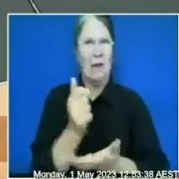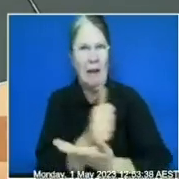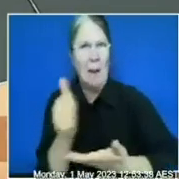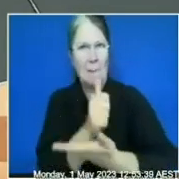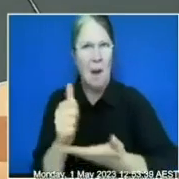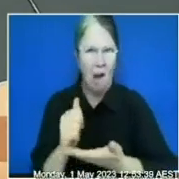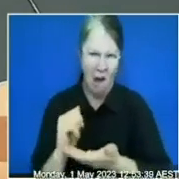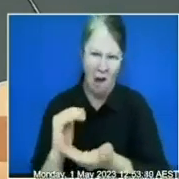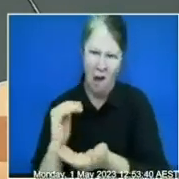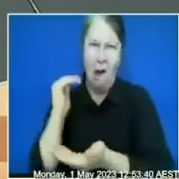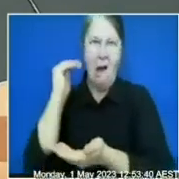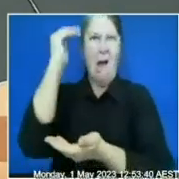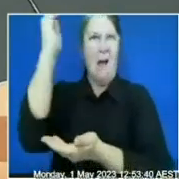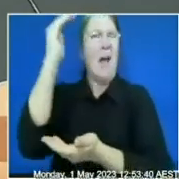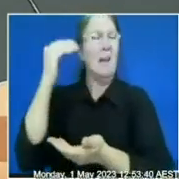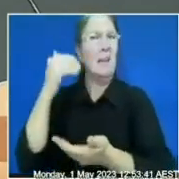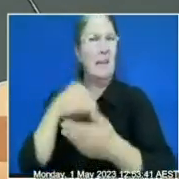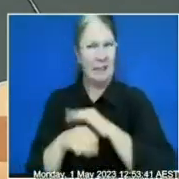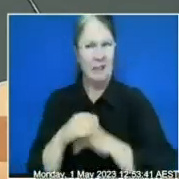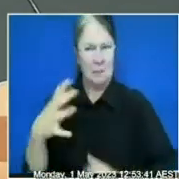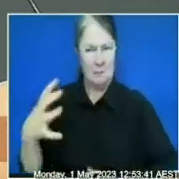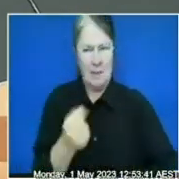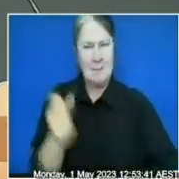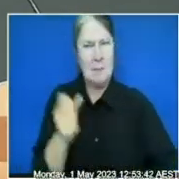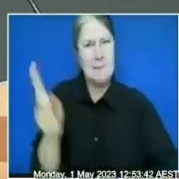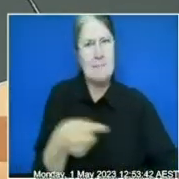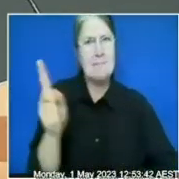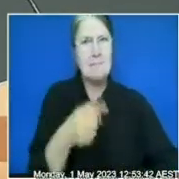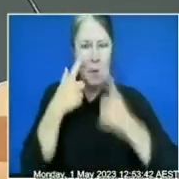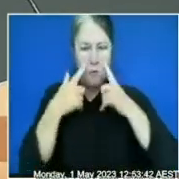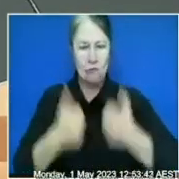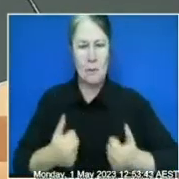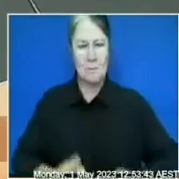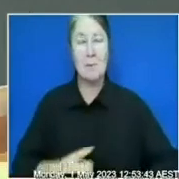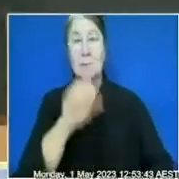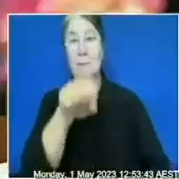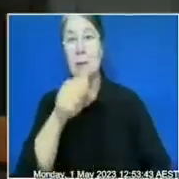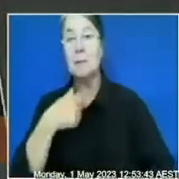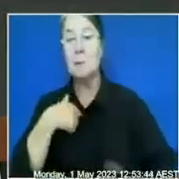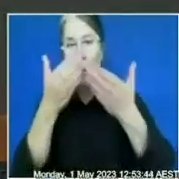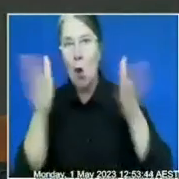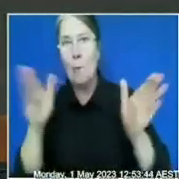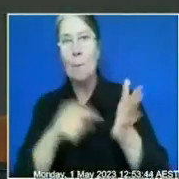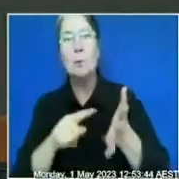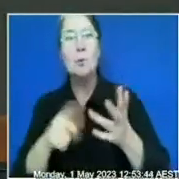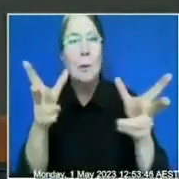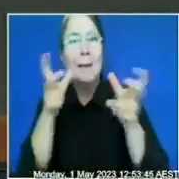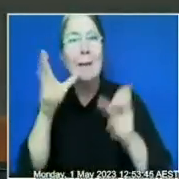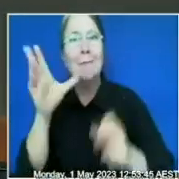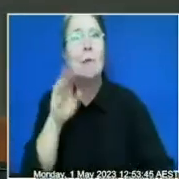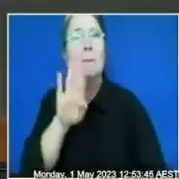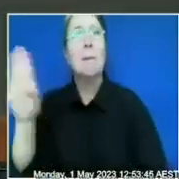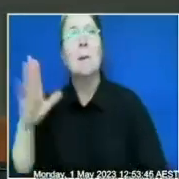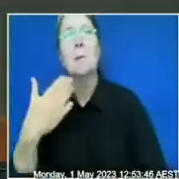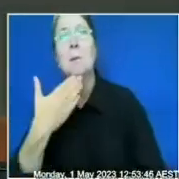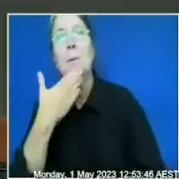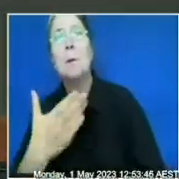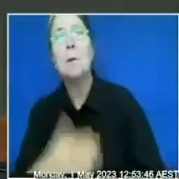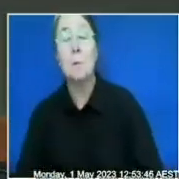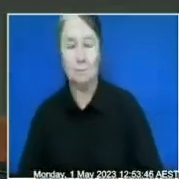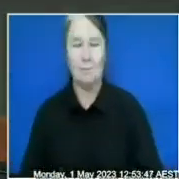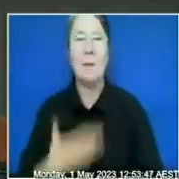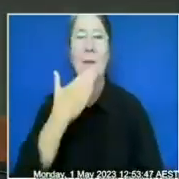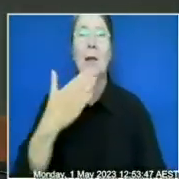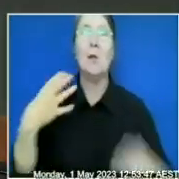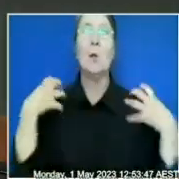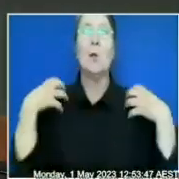Bell. Thank you. Thank you. Well done, Council. Thank you. Thank you very much. I don't know